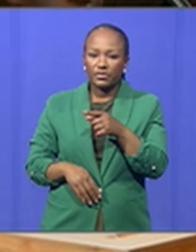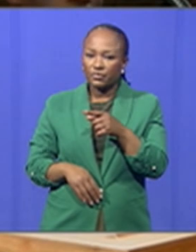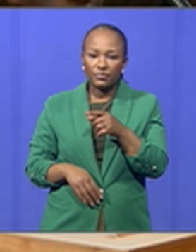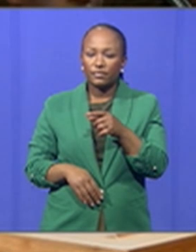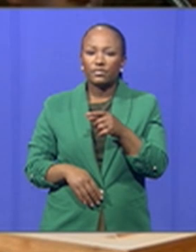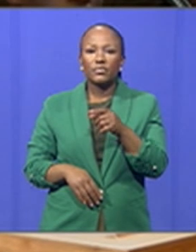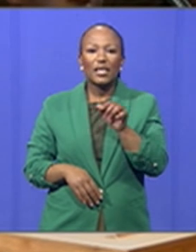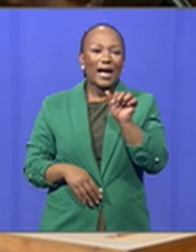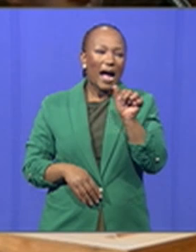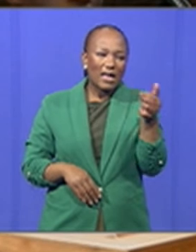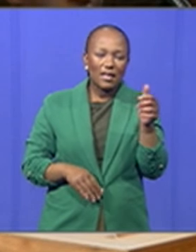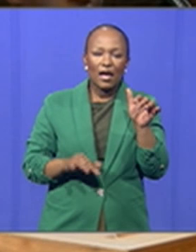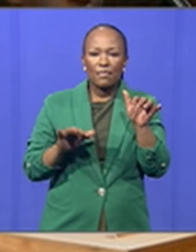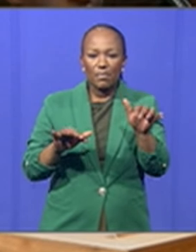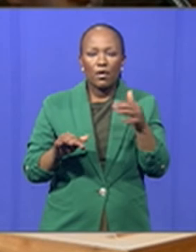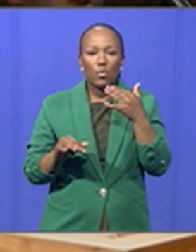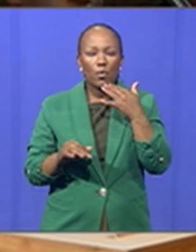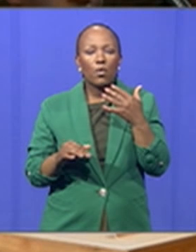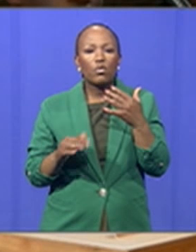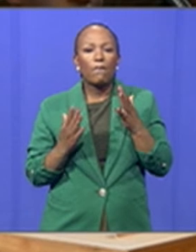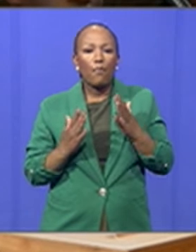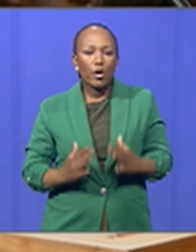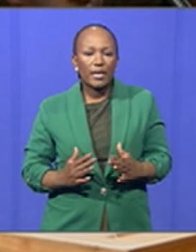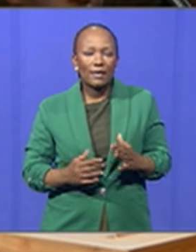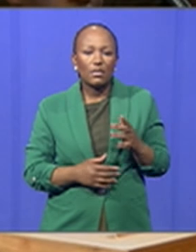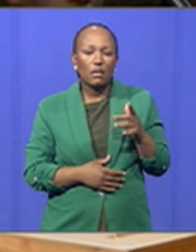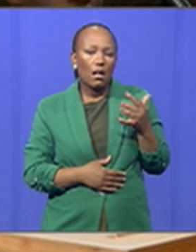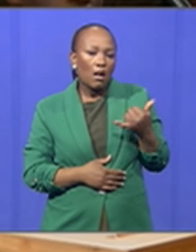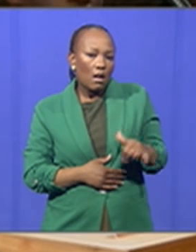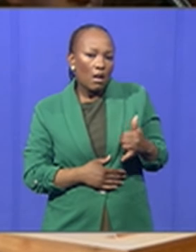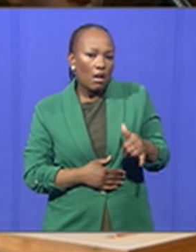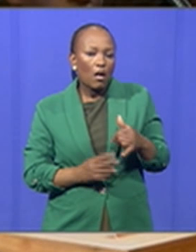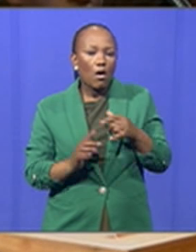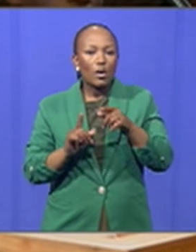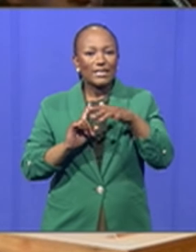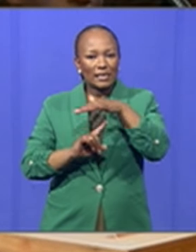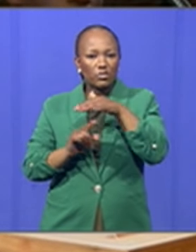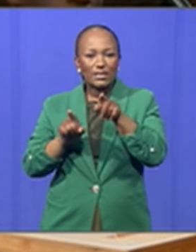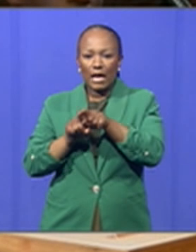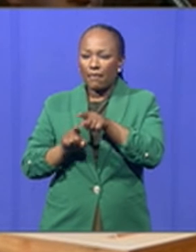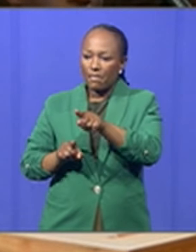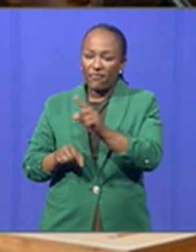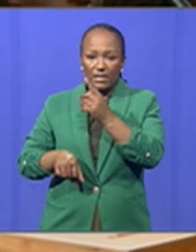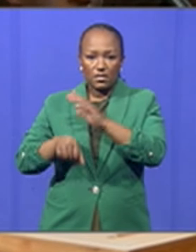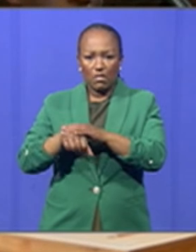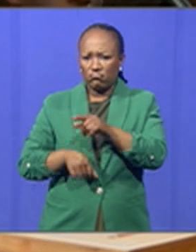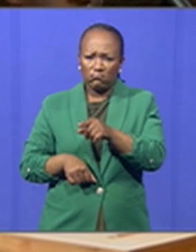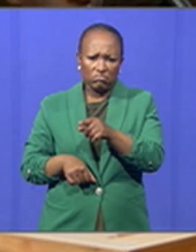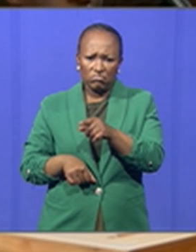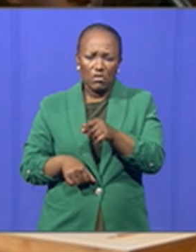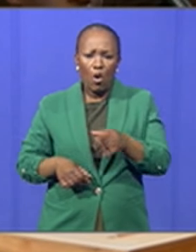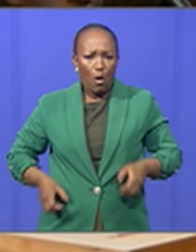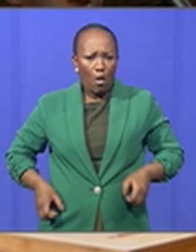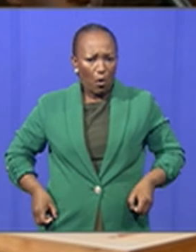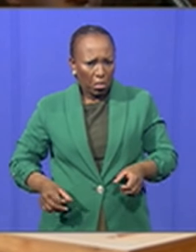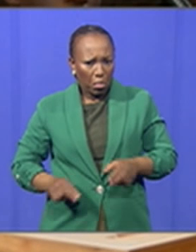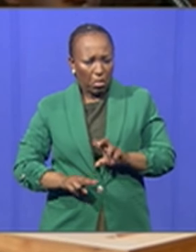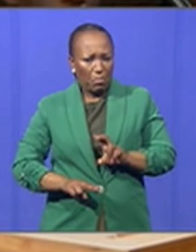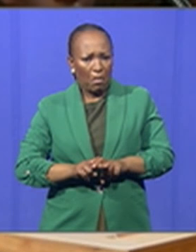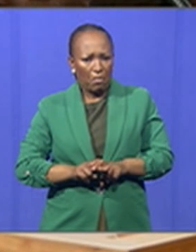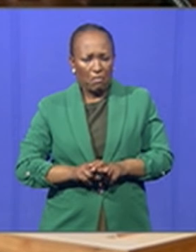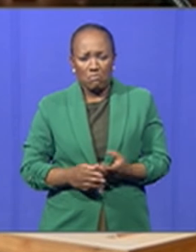injured people or people in the similar situations, will-bound people, that